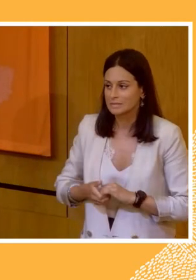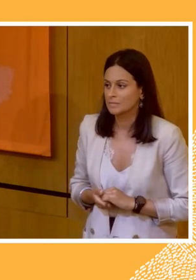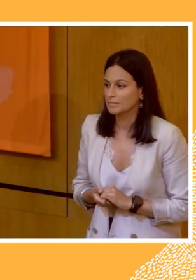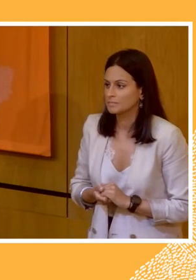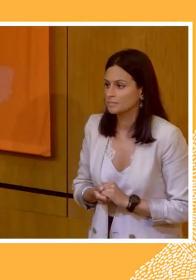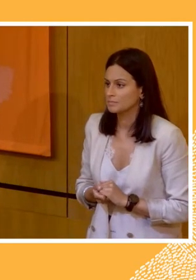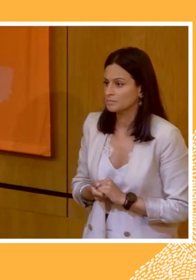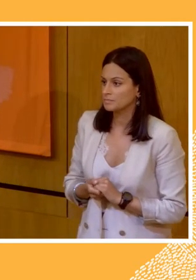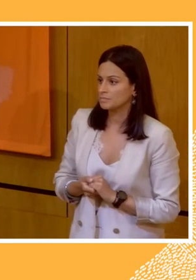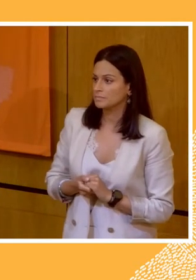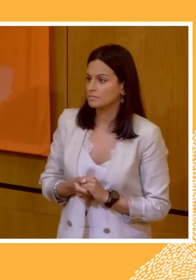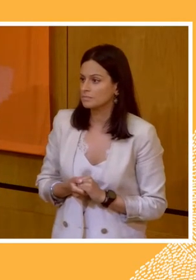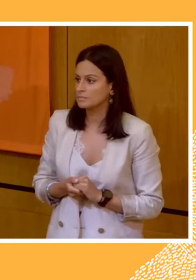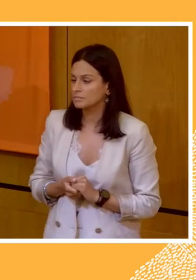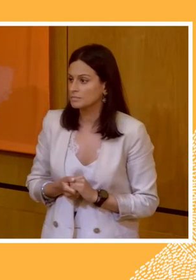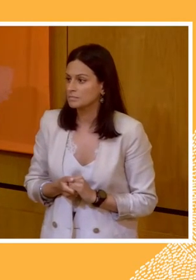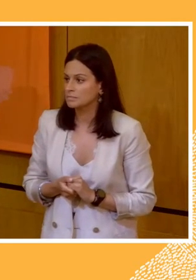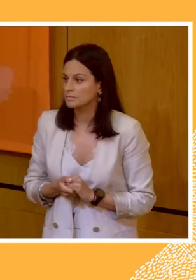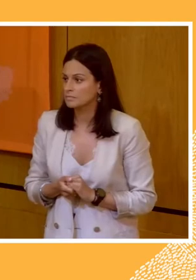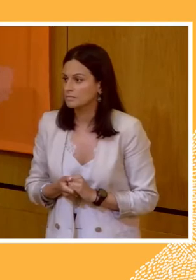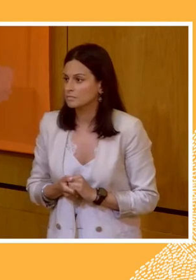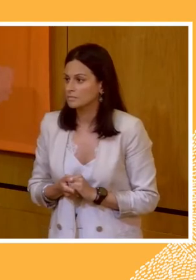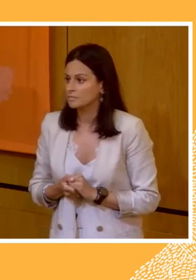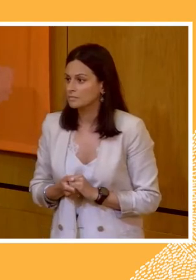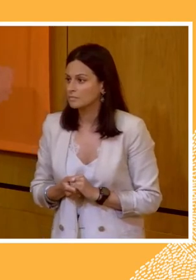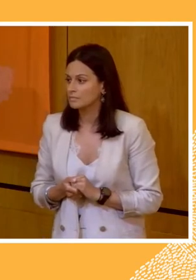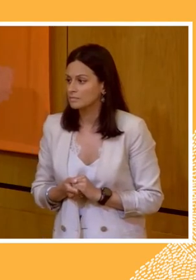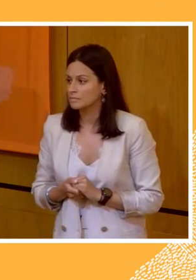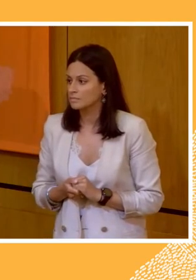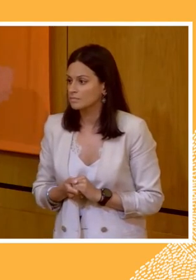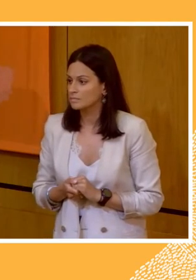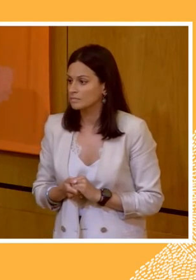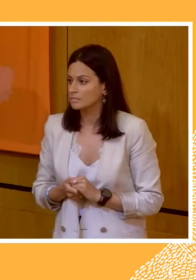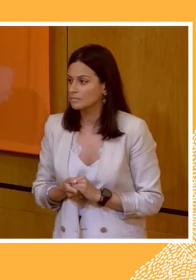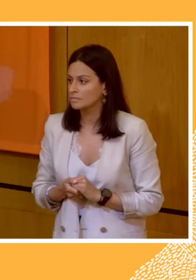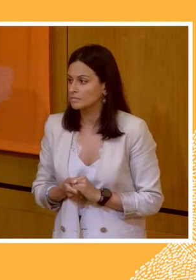up, raise them, and wait for a mic to reach you. We have one in the front here.